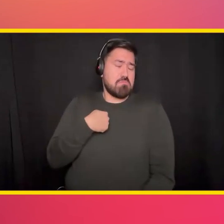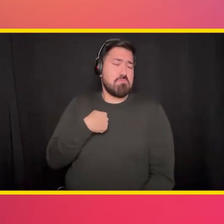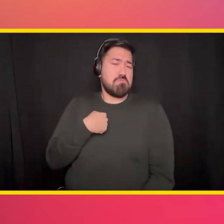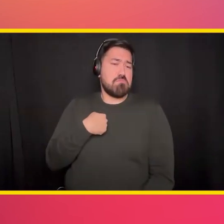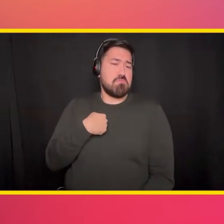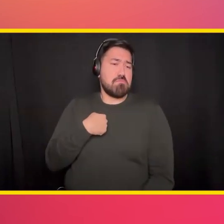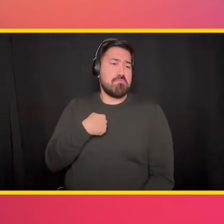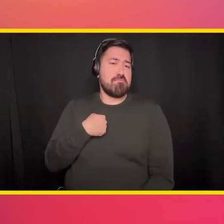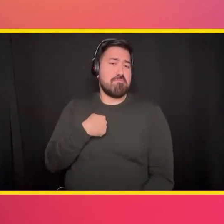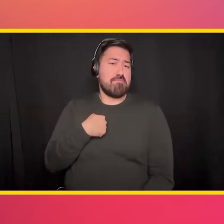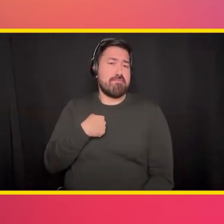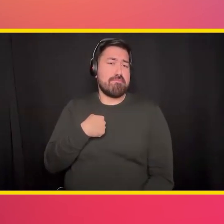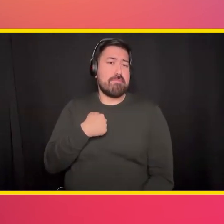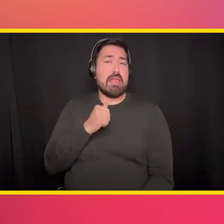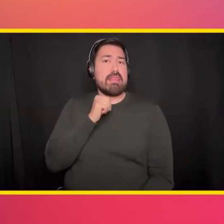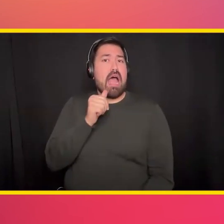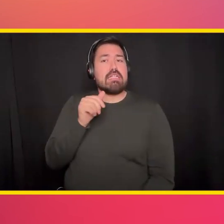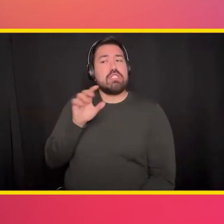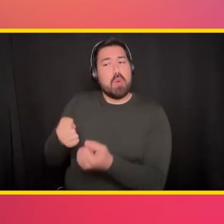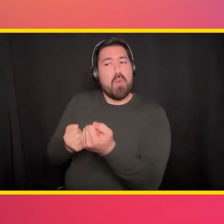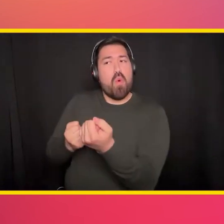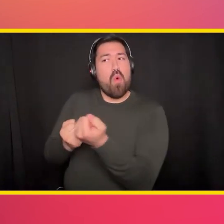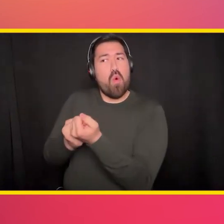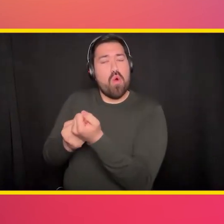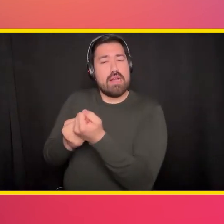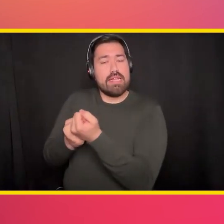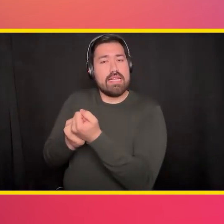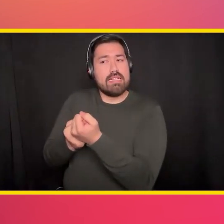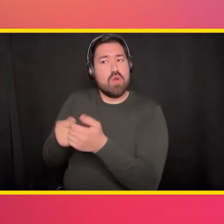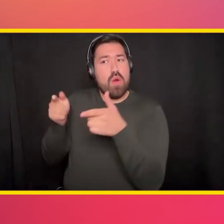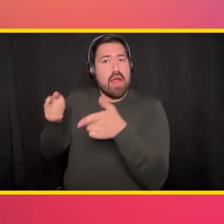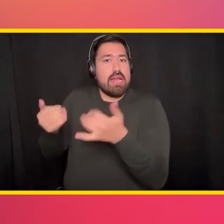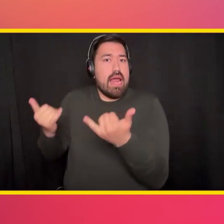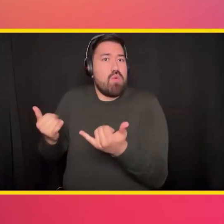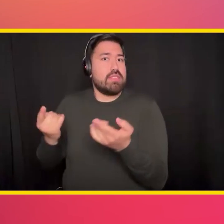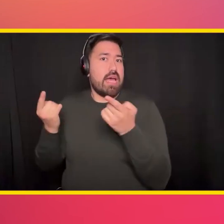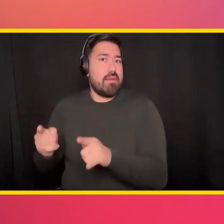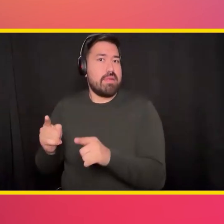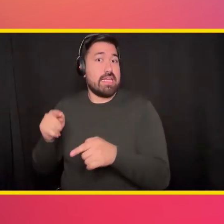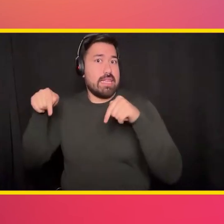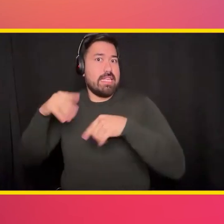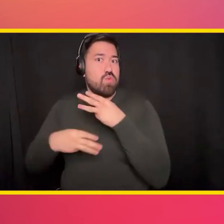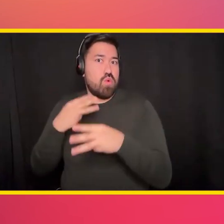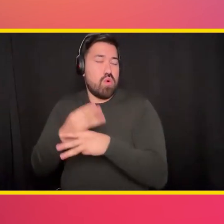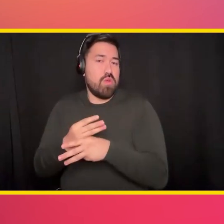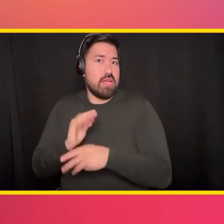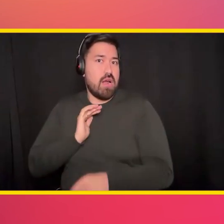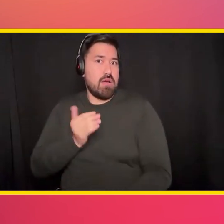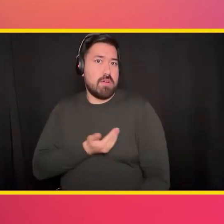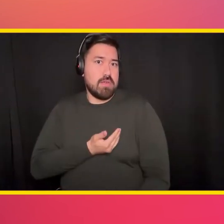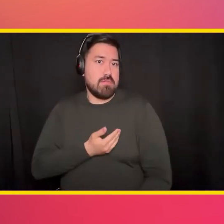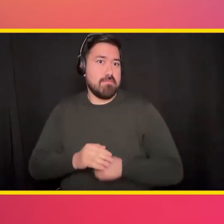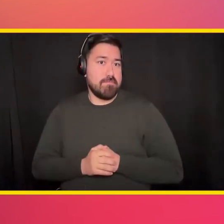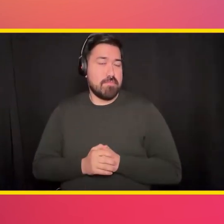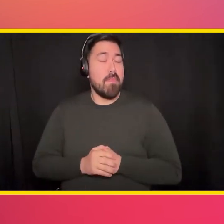uh, aiding and abetting this moment that we now find ourselves in, right? If there's anything right now, what I've